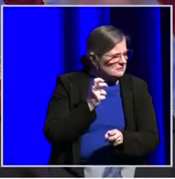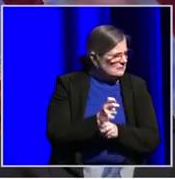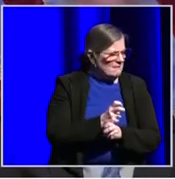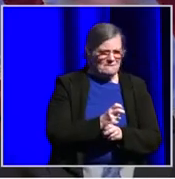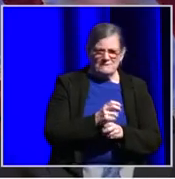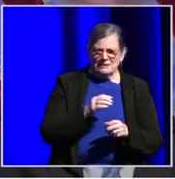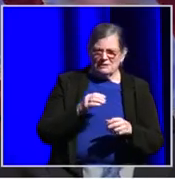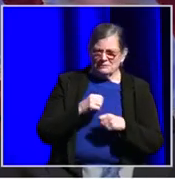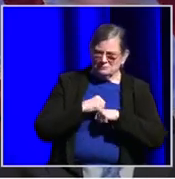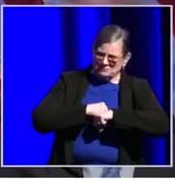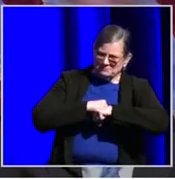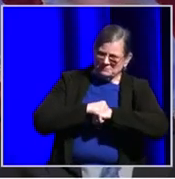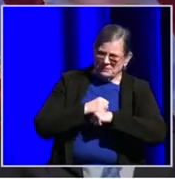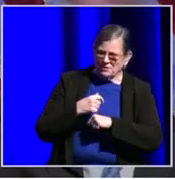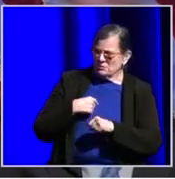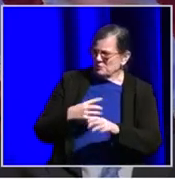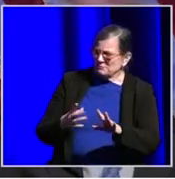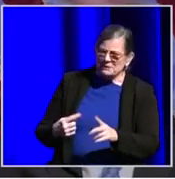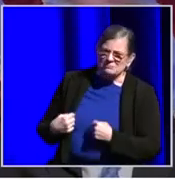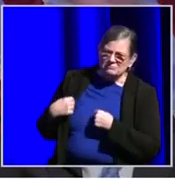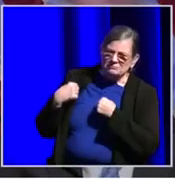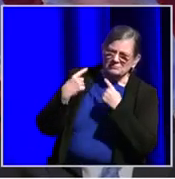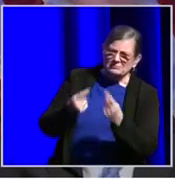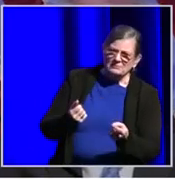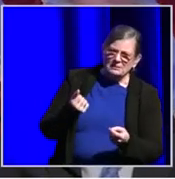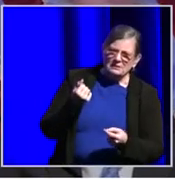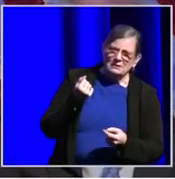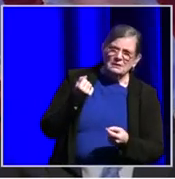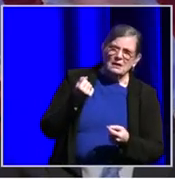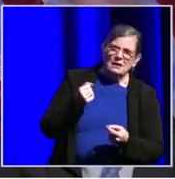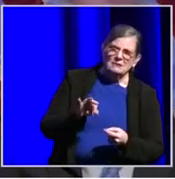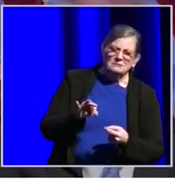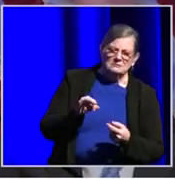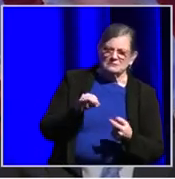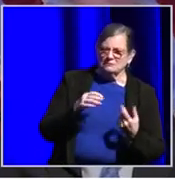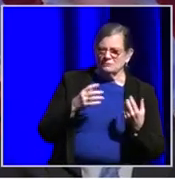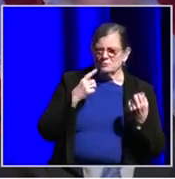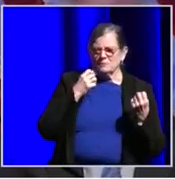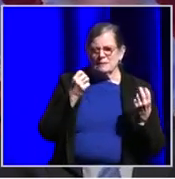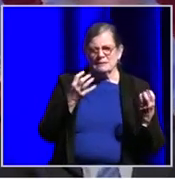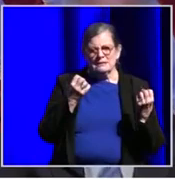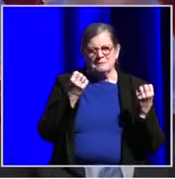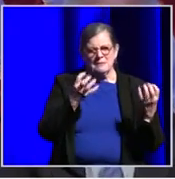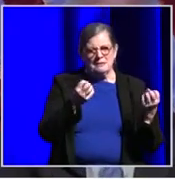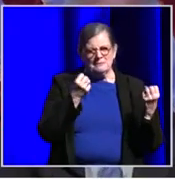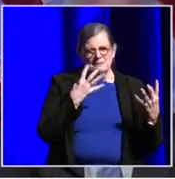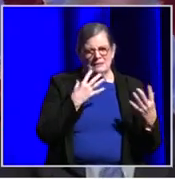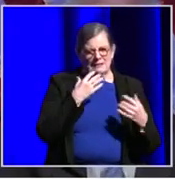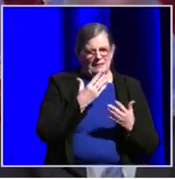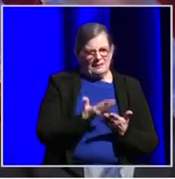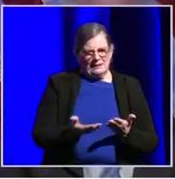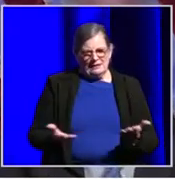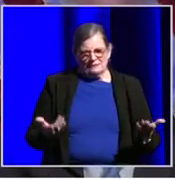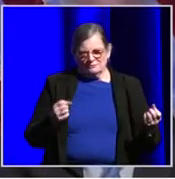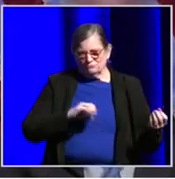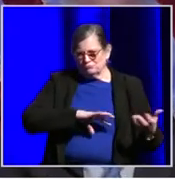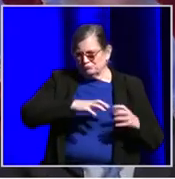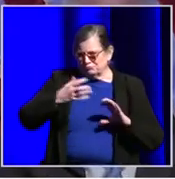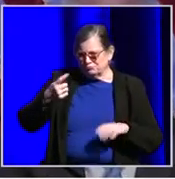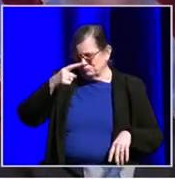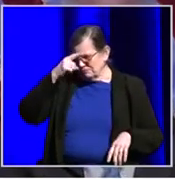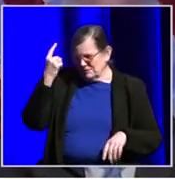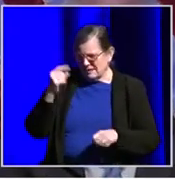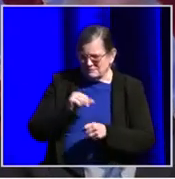in 2019, a lot has happened. Our lives were upended by a pandemic that isolated us from our friends